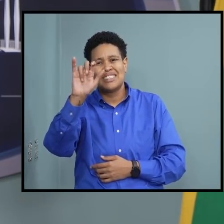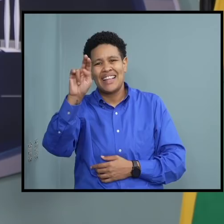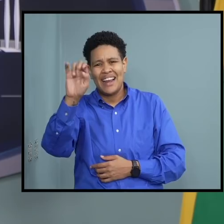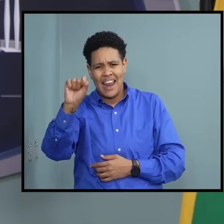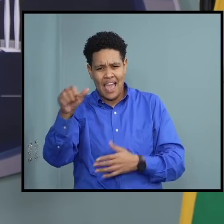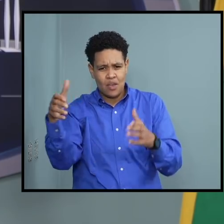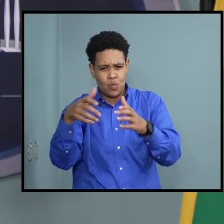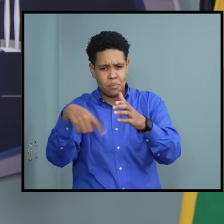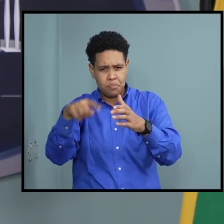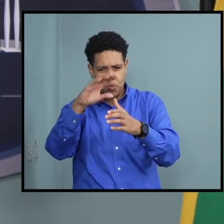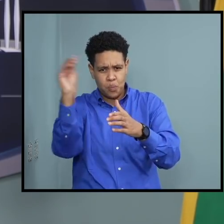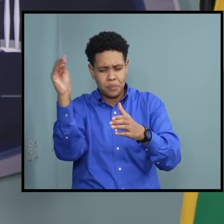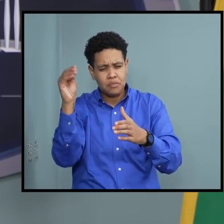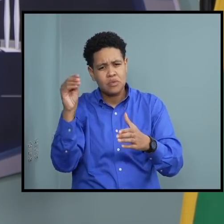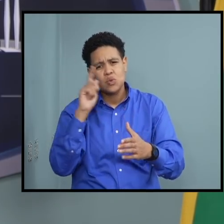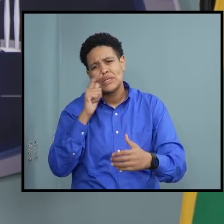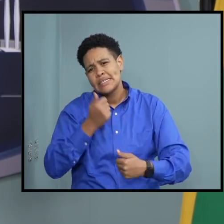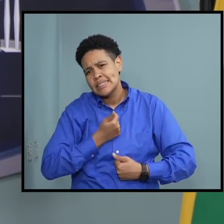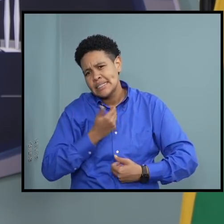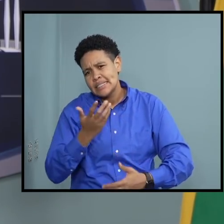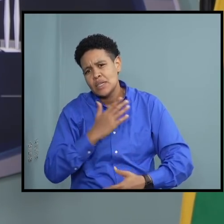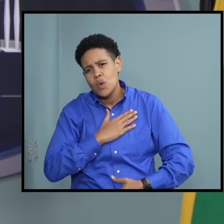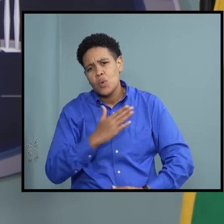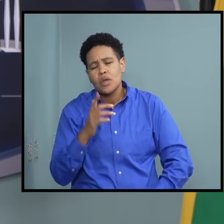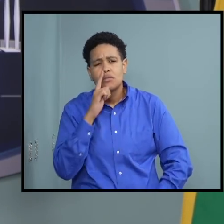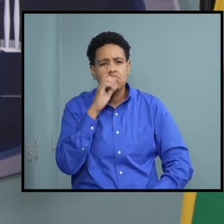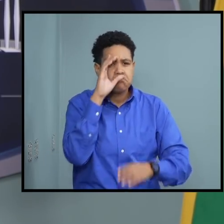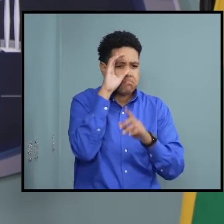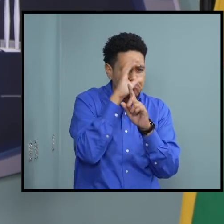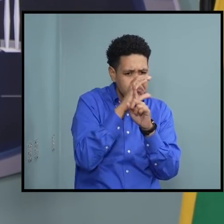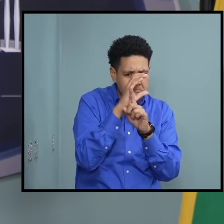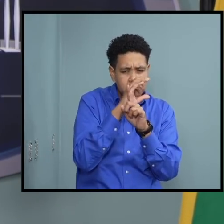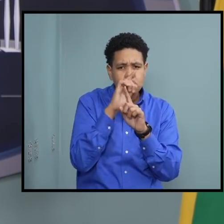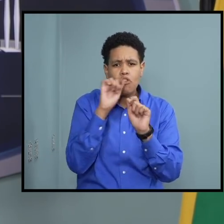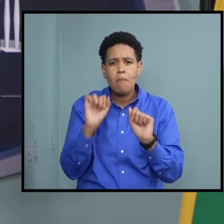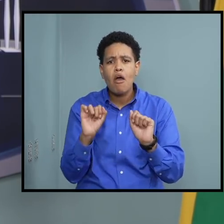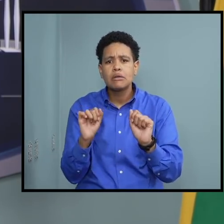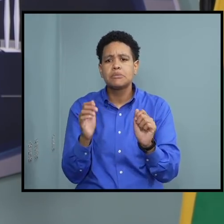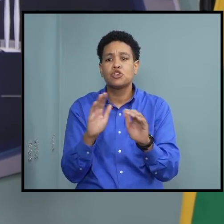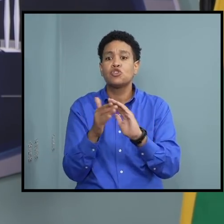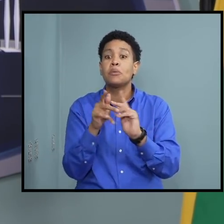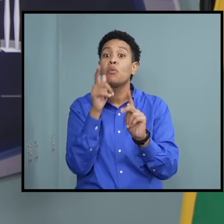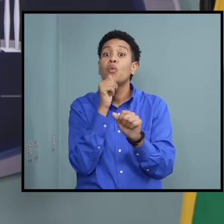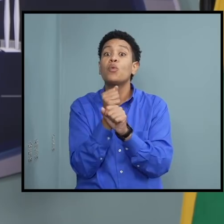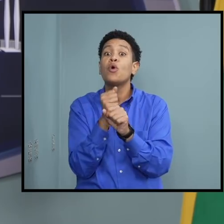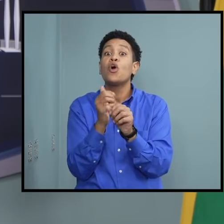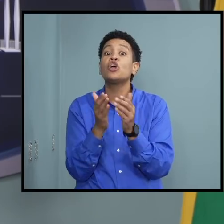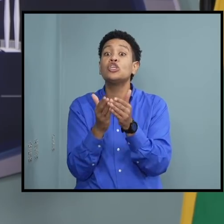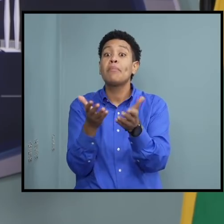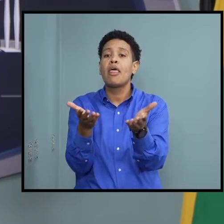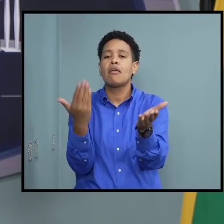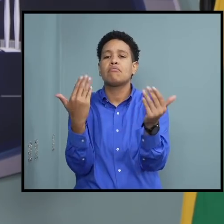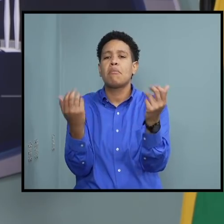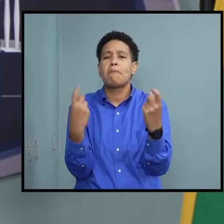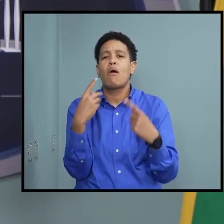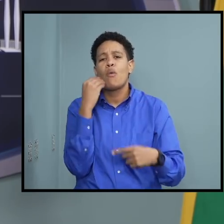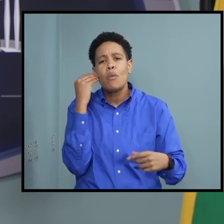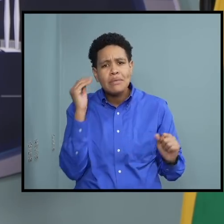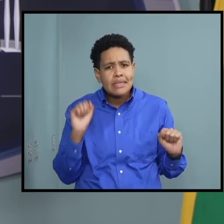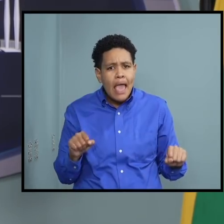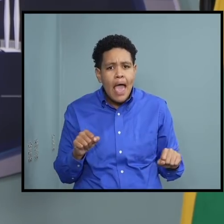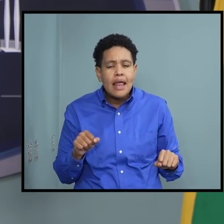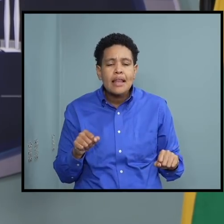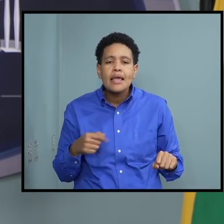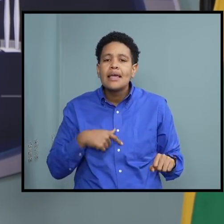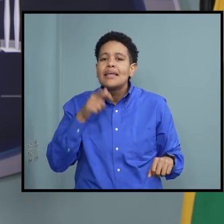expressing our willingness to explore possibilities for repatriation. We didn't need anybody